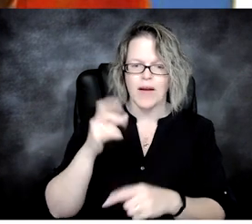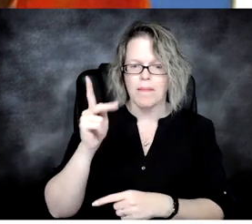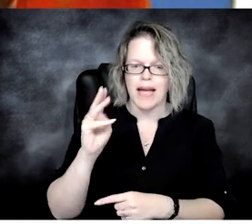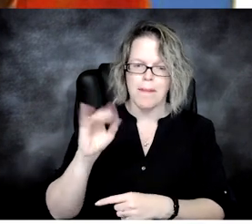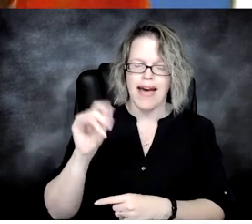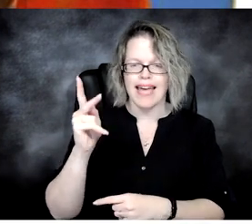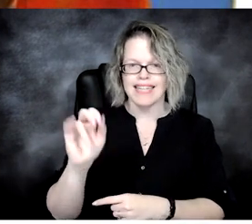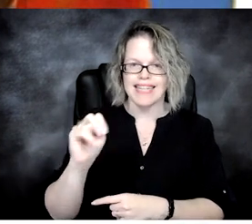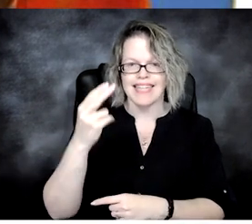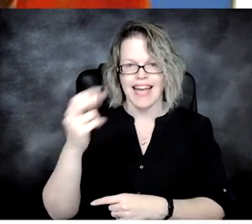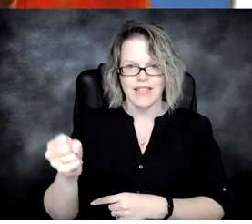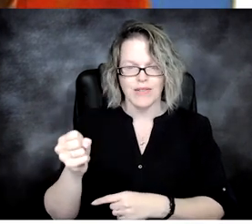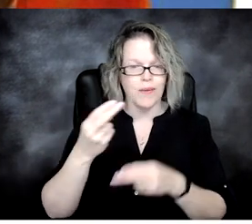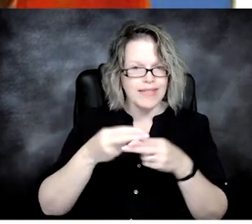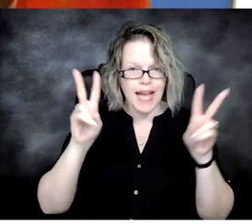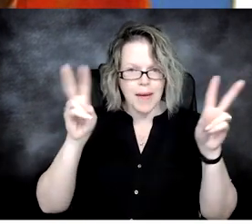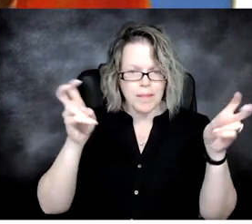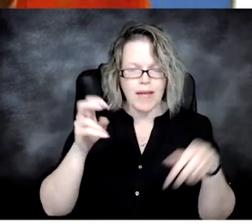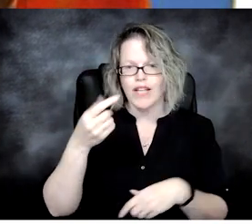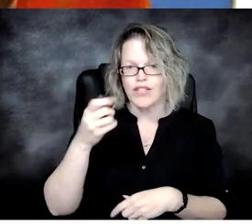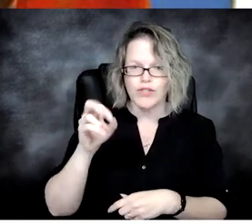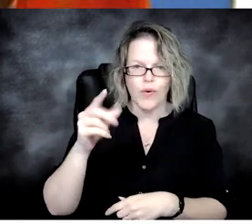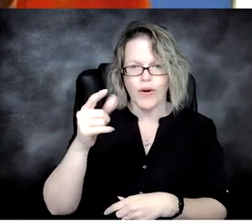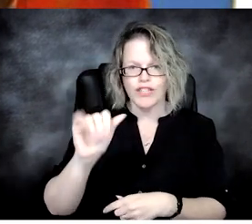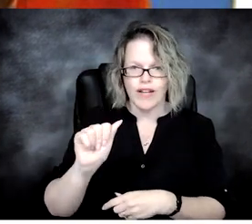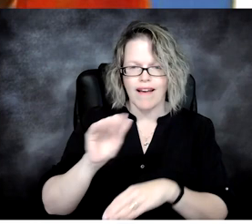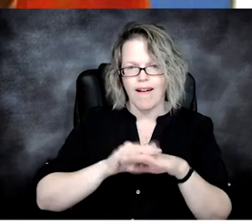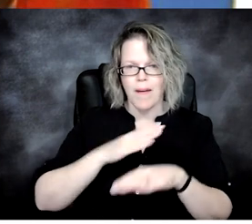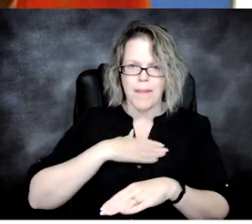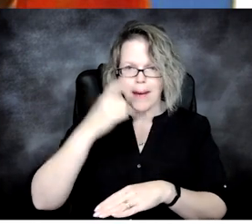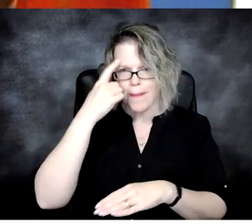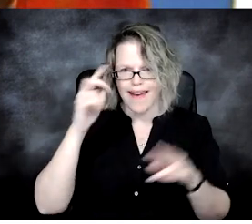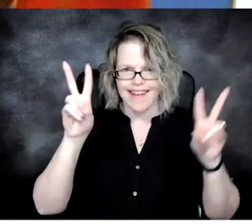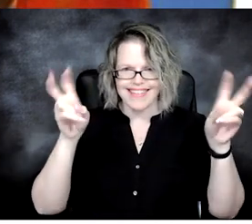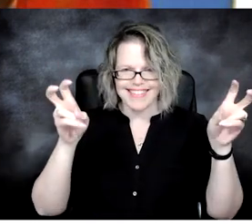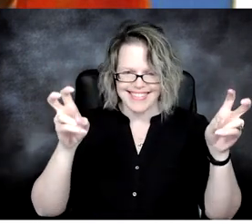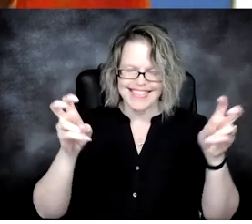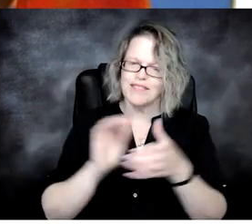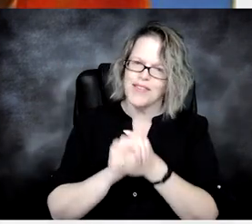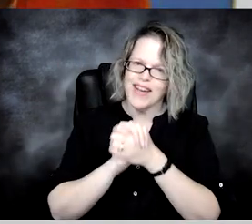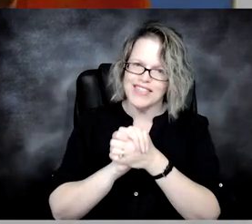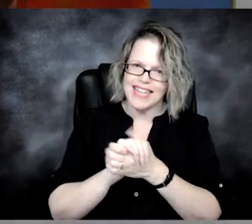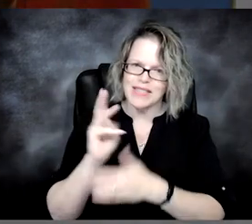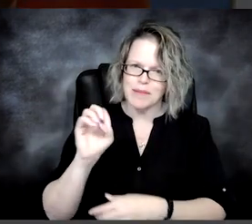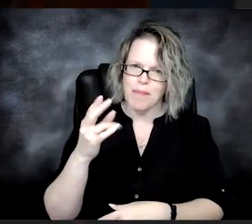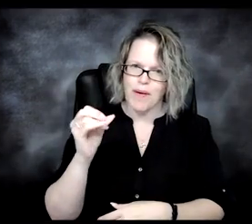painting Georgia on My Mind, is the winner of the Governor's Choice Award. Congratulations, Margot.